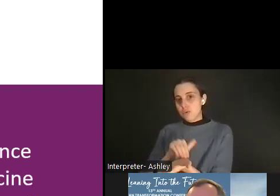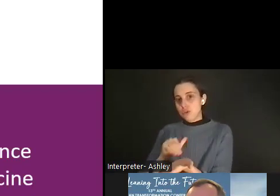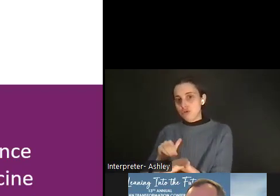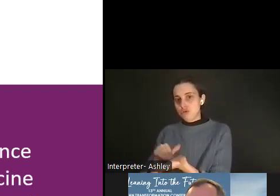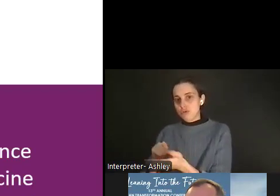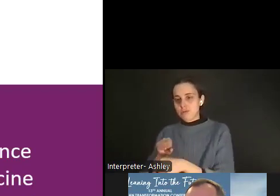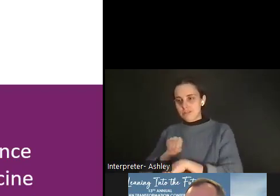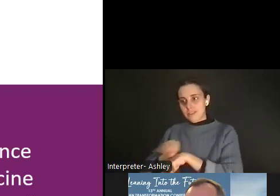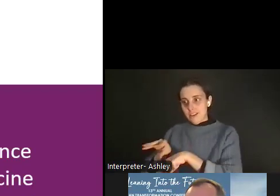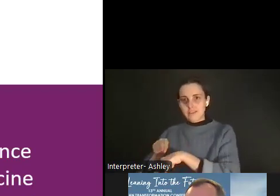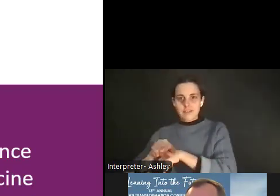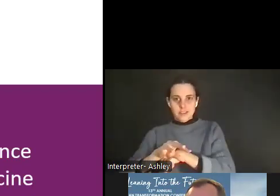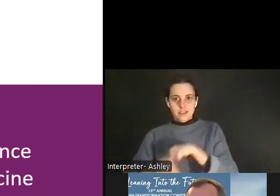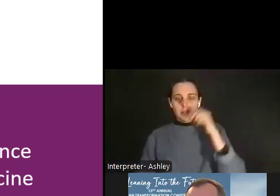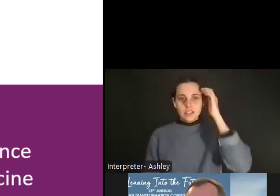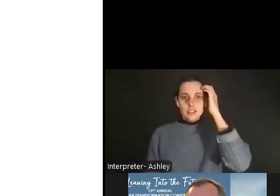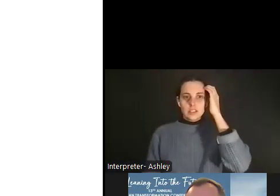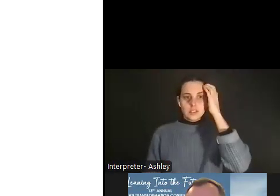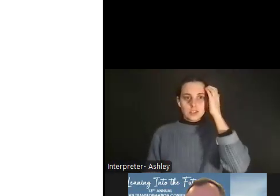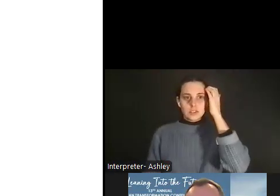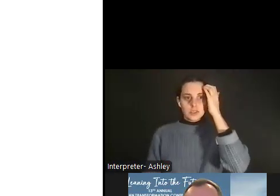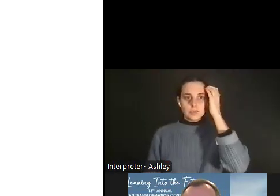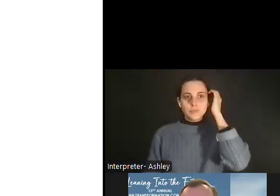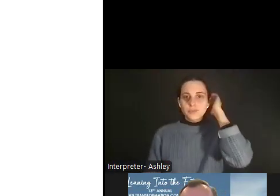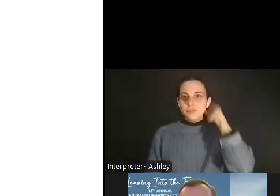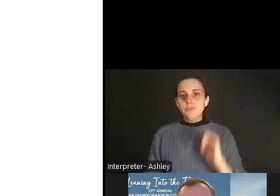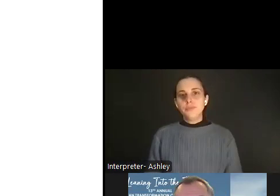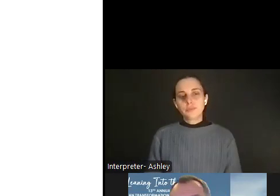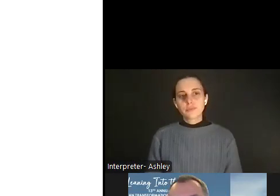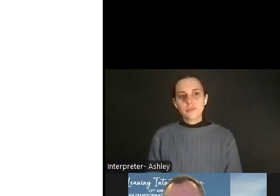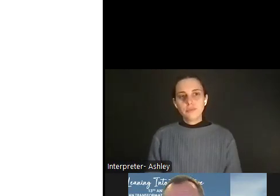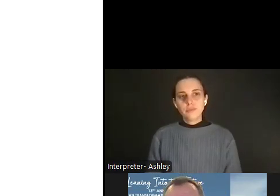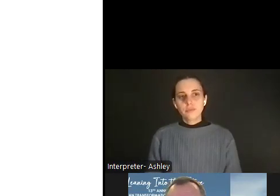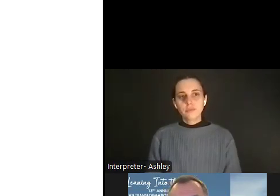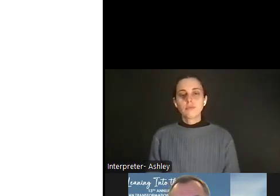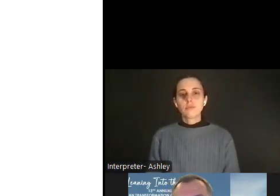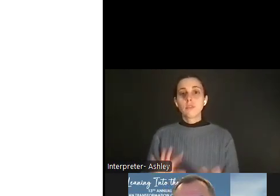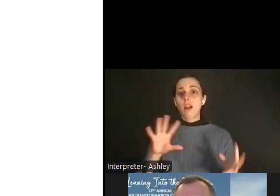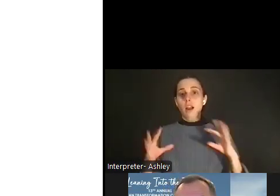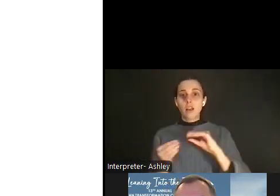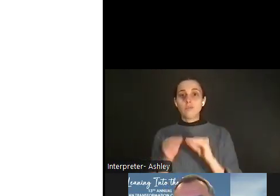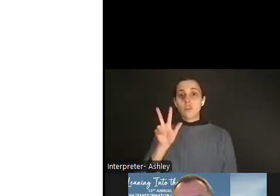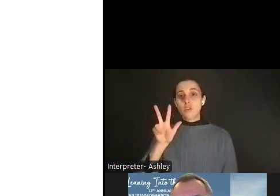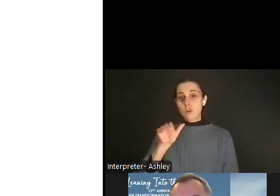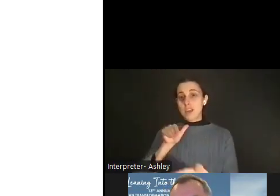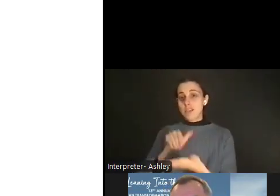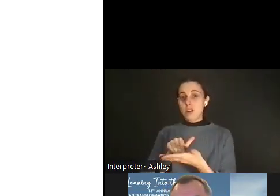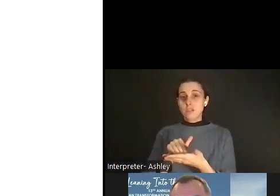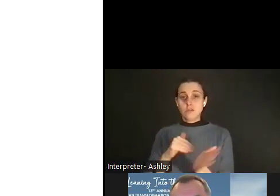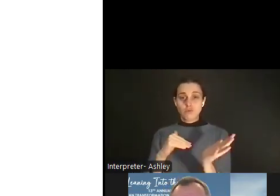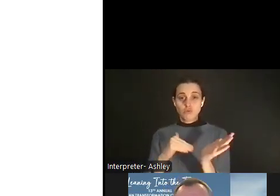UW Medicine and FPPS and the physician, we support about 3,000 physicians and advanced